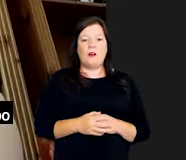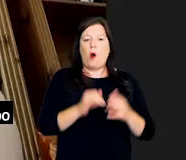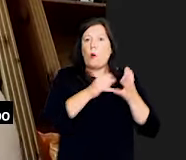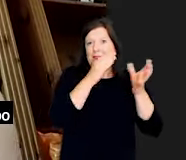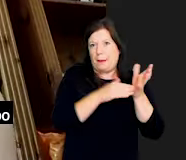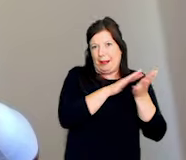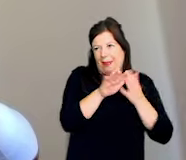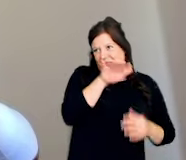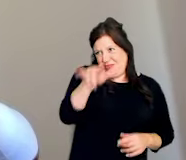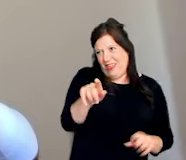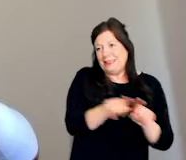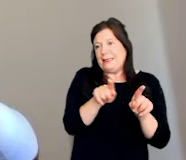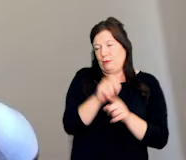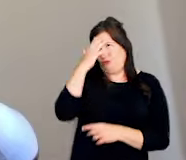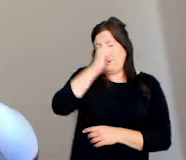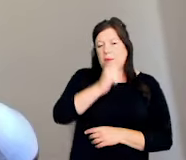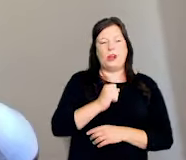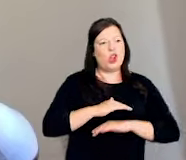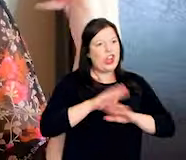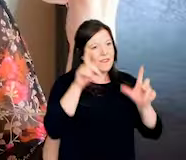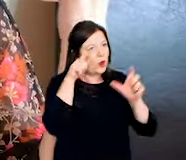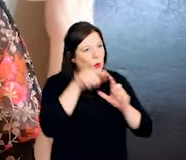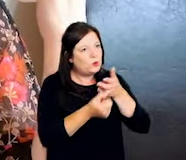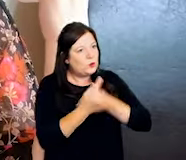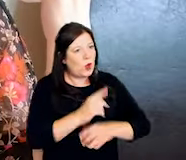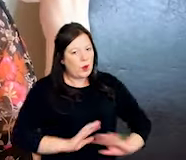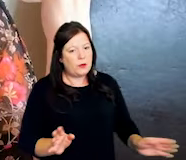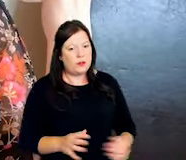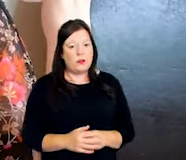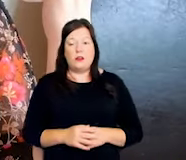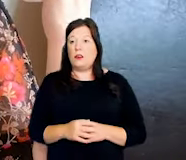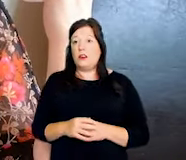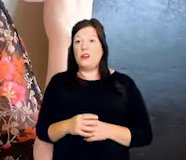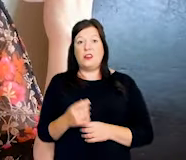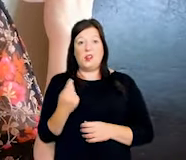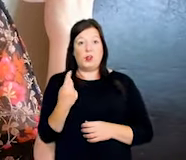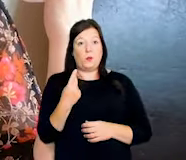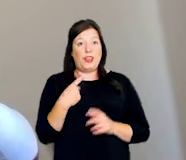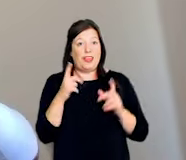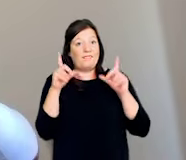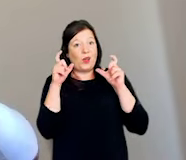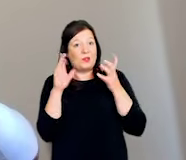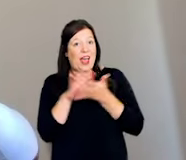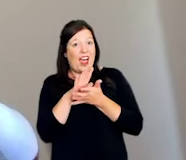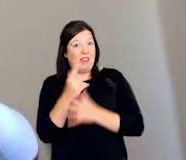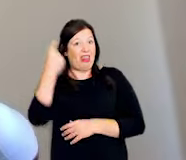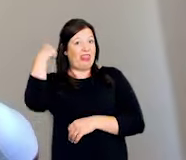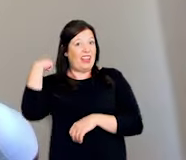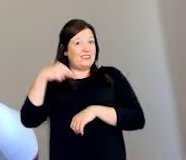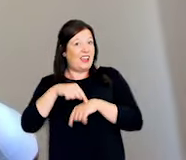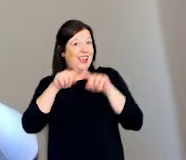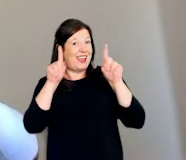there too. No. A photograph of when we were happy? Now you're